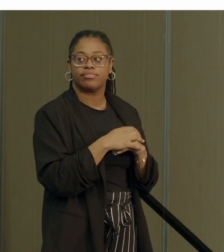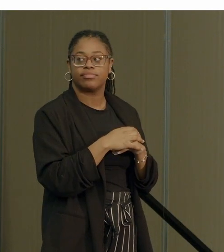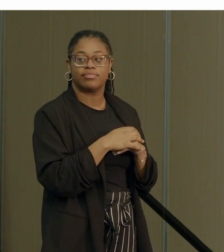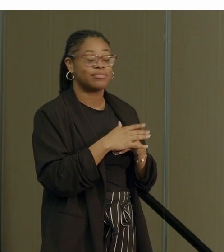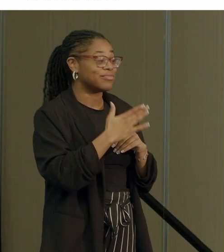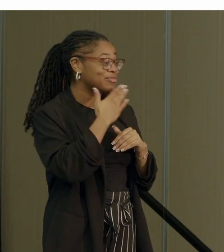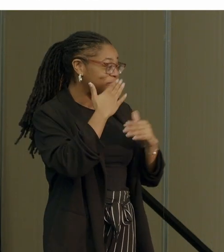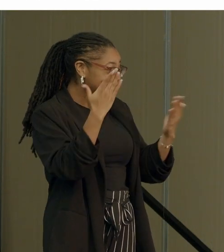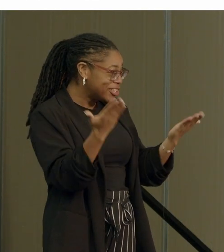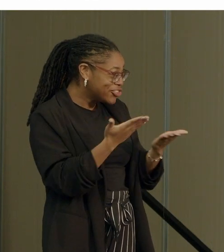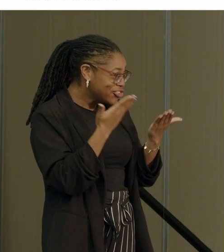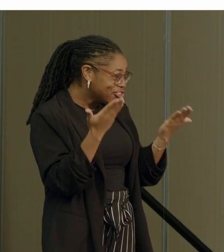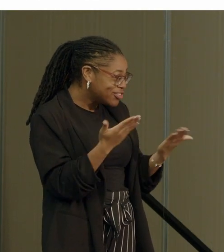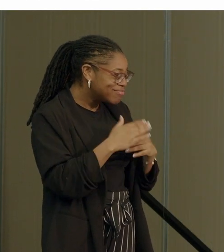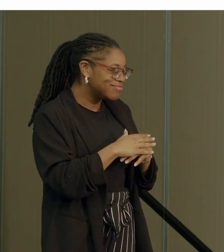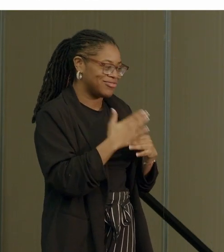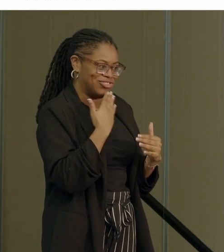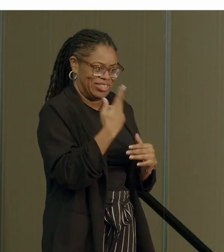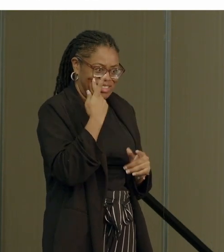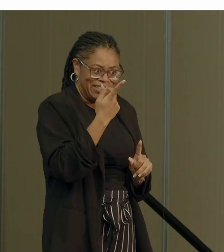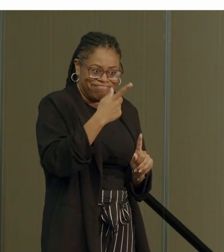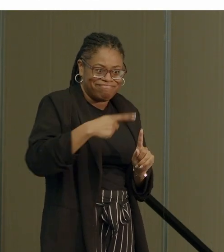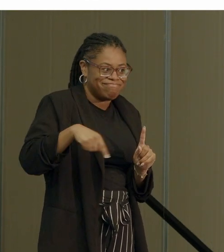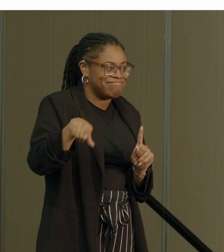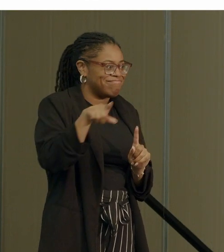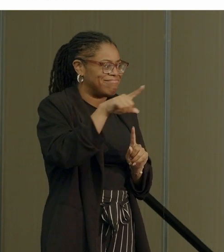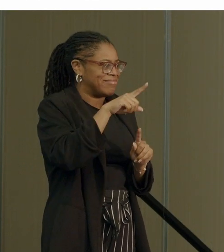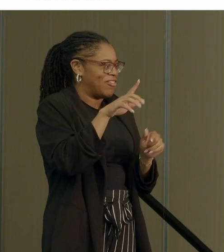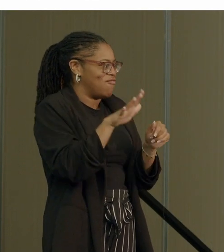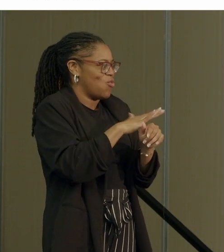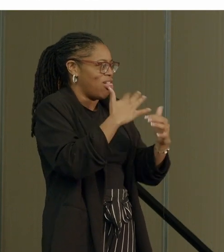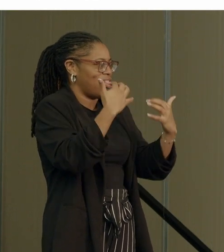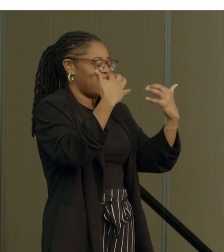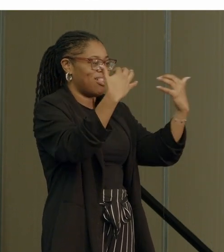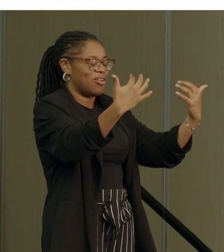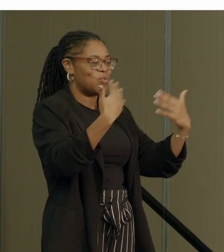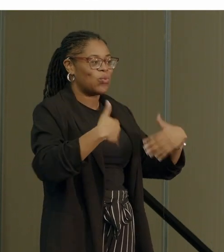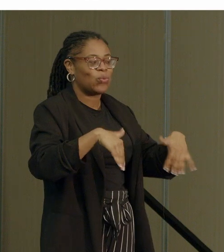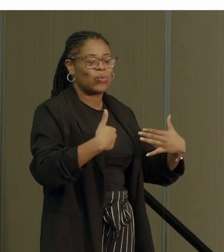It's great to be here. It's so good to see a full house here today.